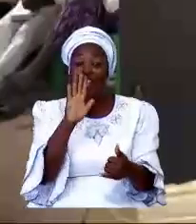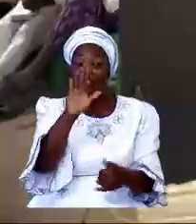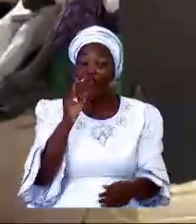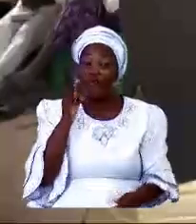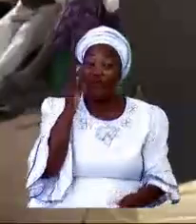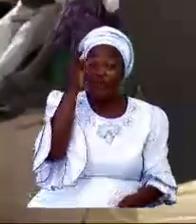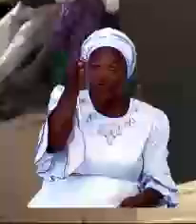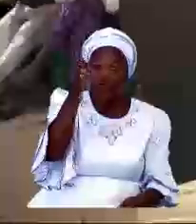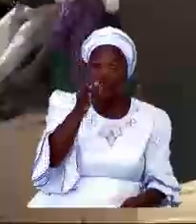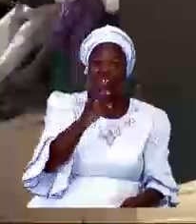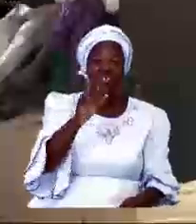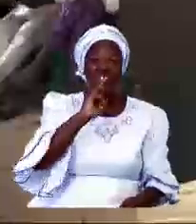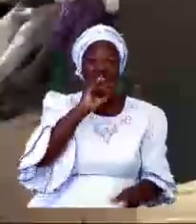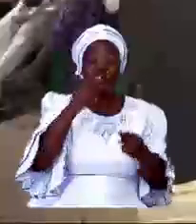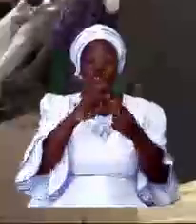right now.